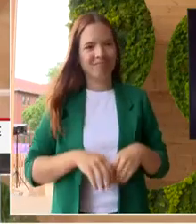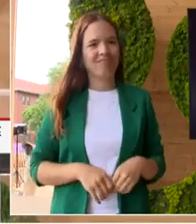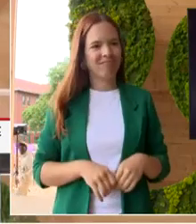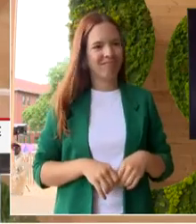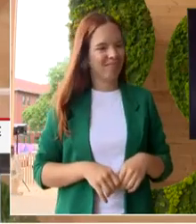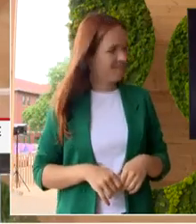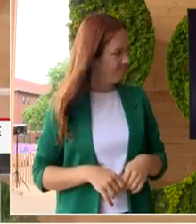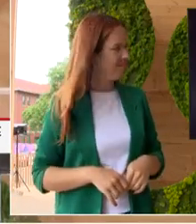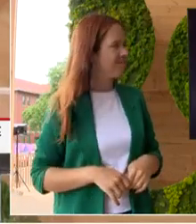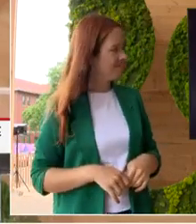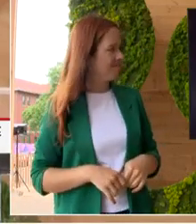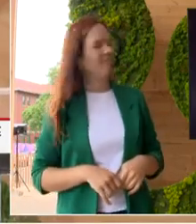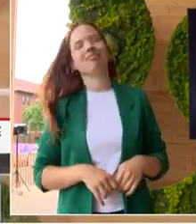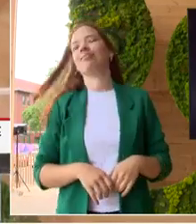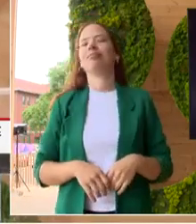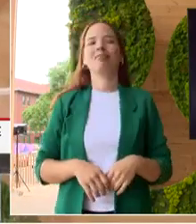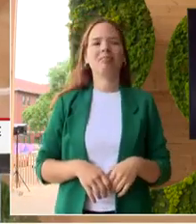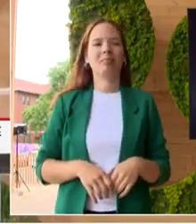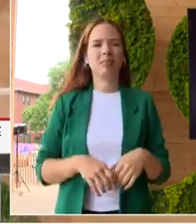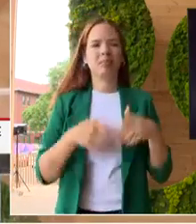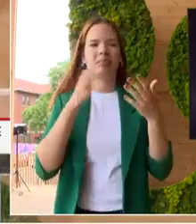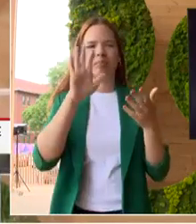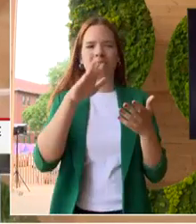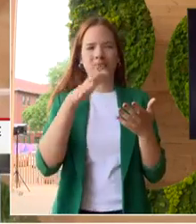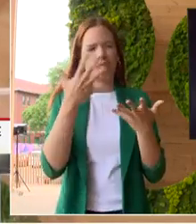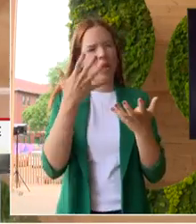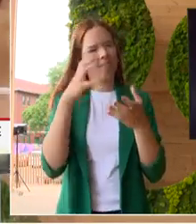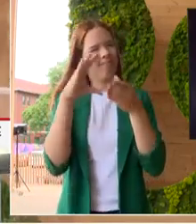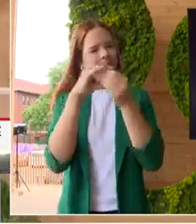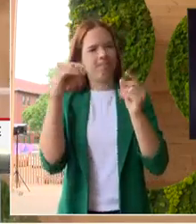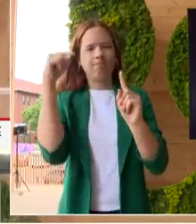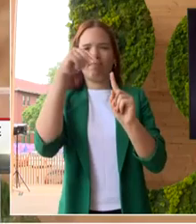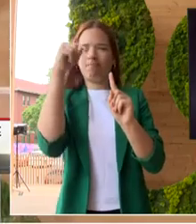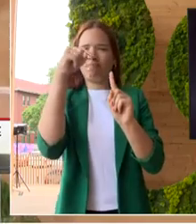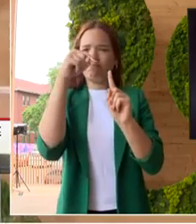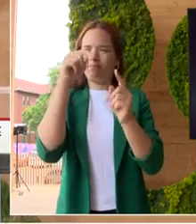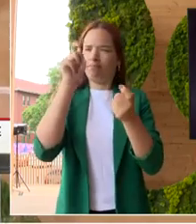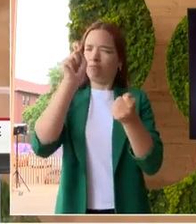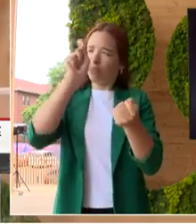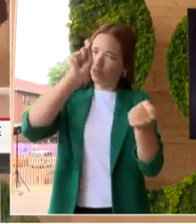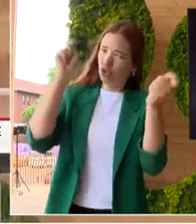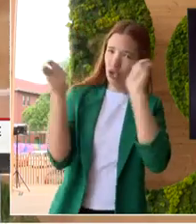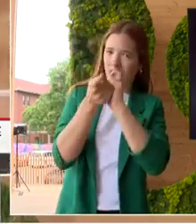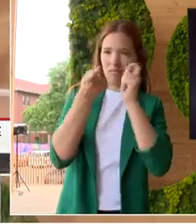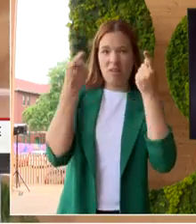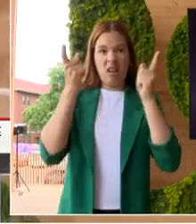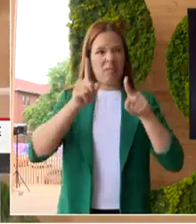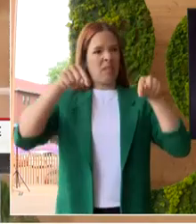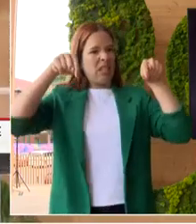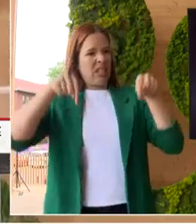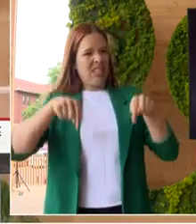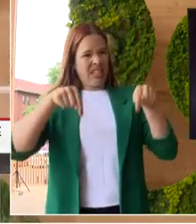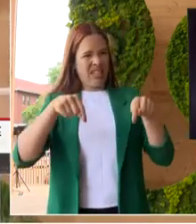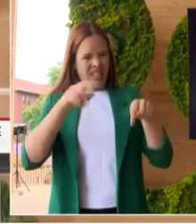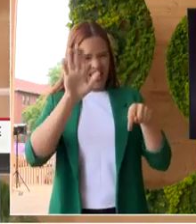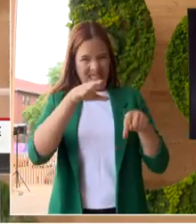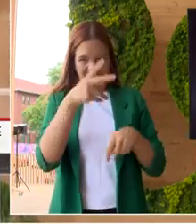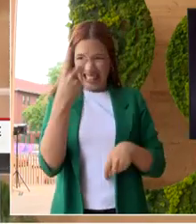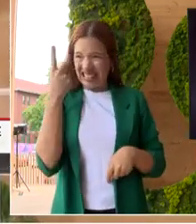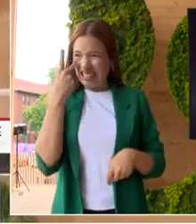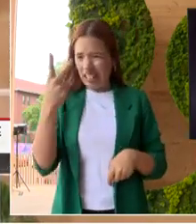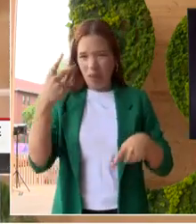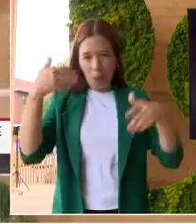I like to say the transformation happening here, and if you look around, you can see that there's a lot going on. It's part